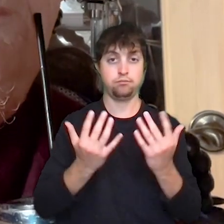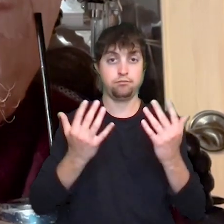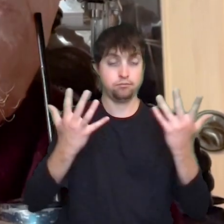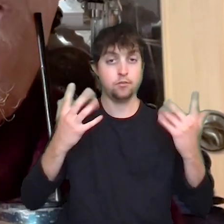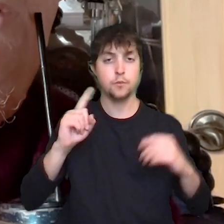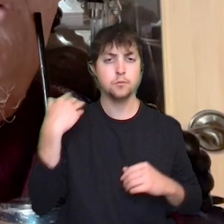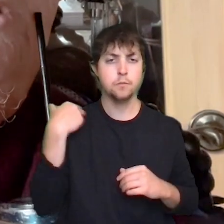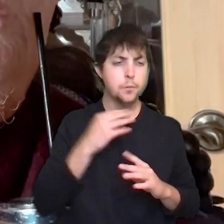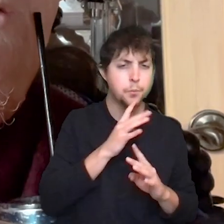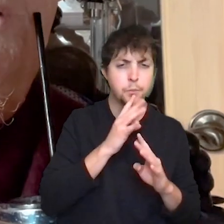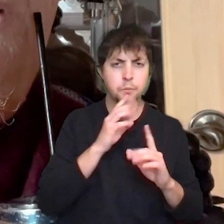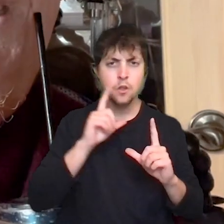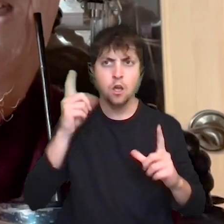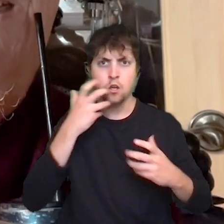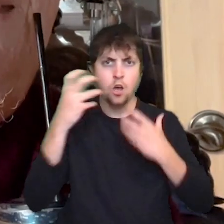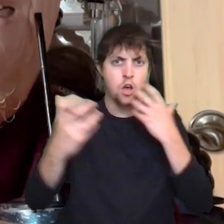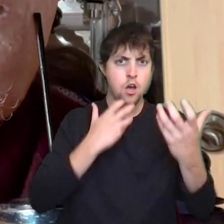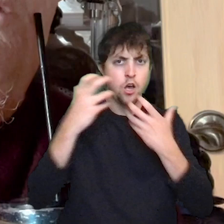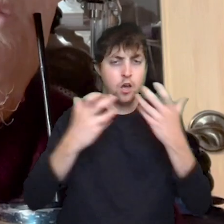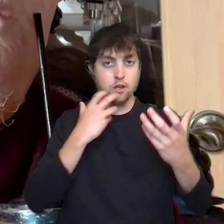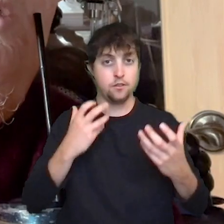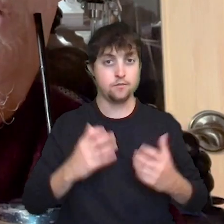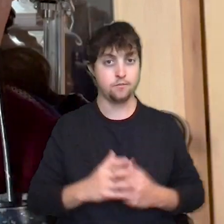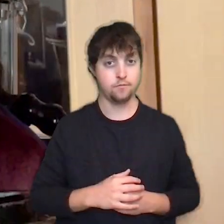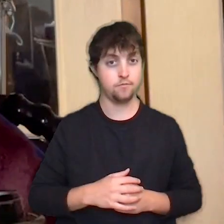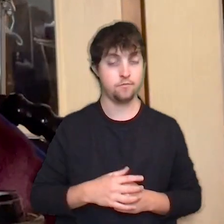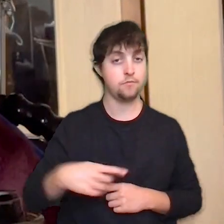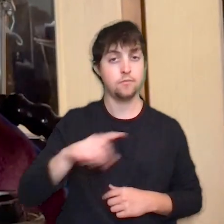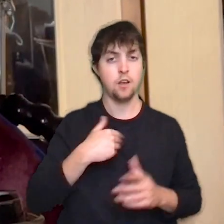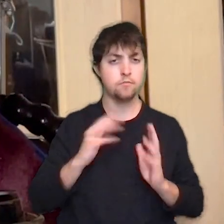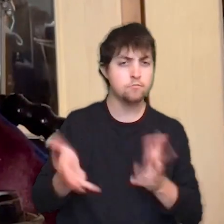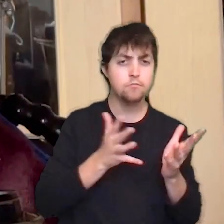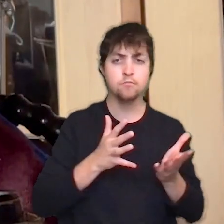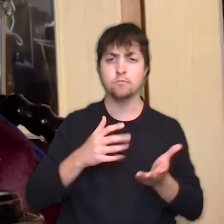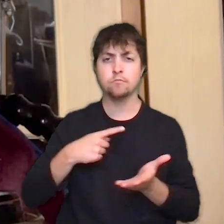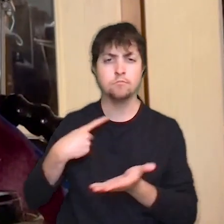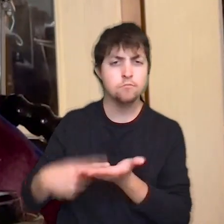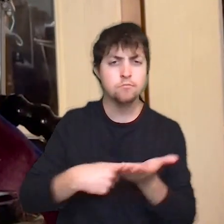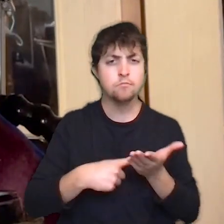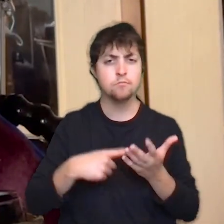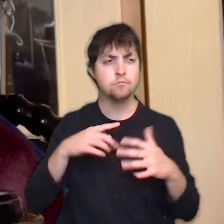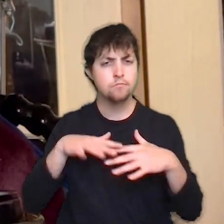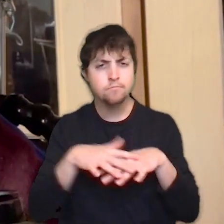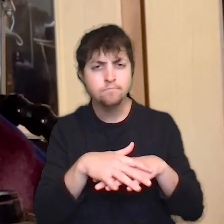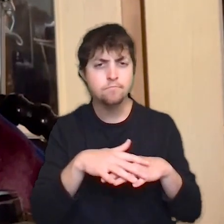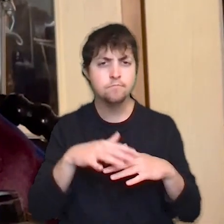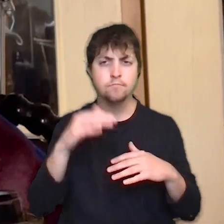fire. First a whisper, then a roar. There was talking,